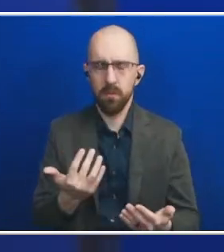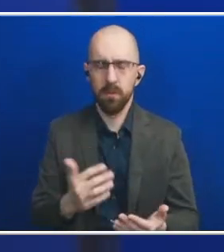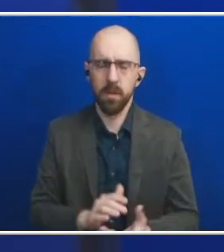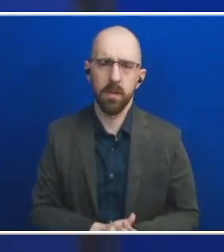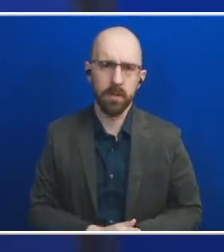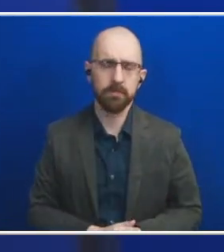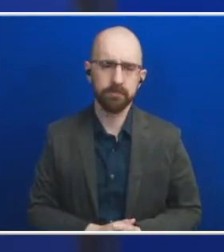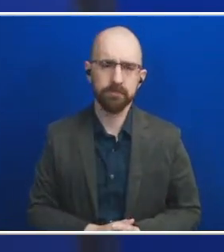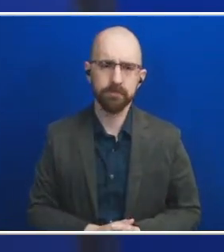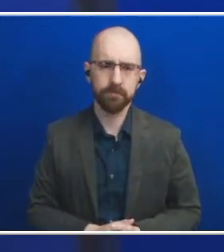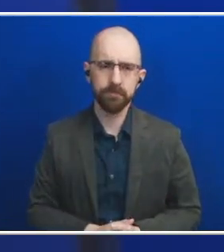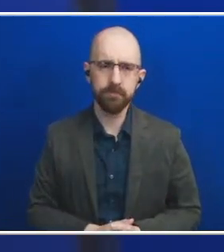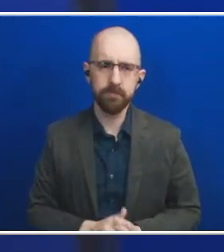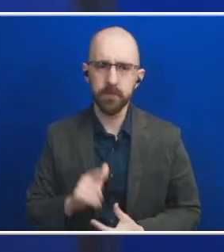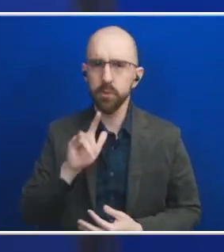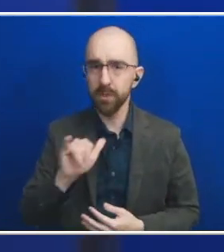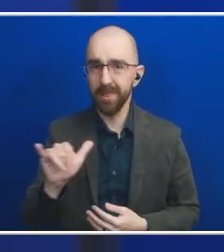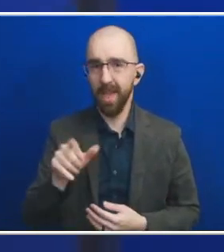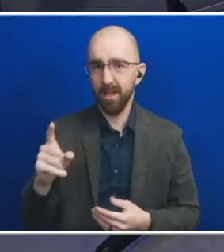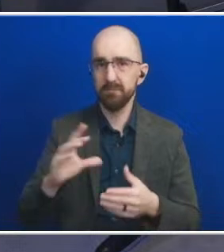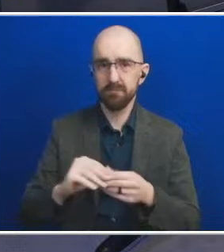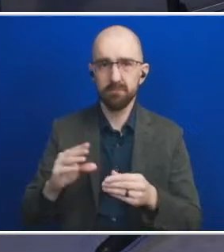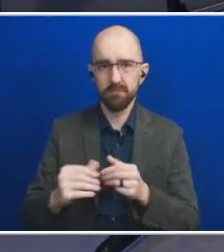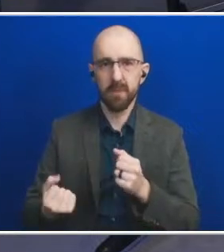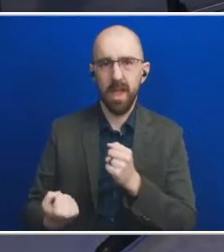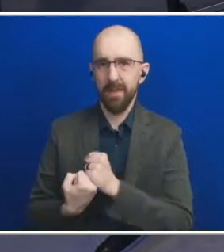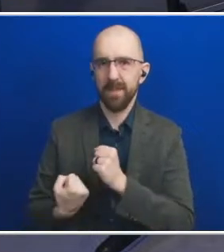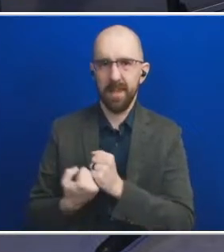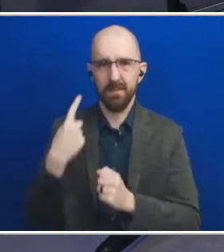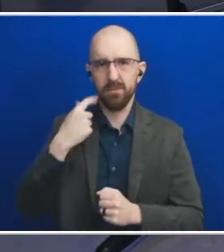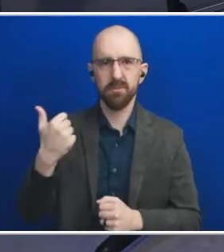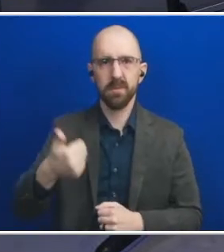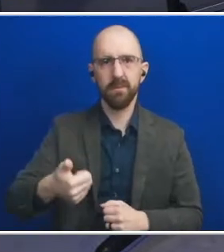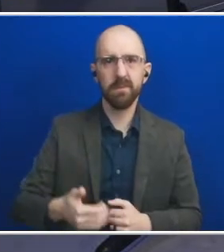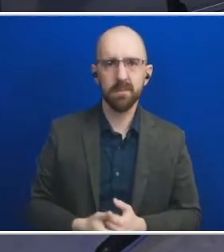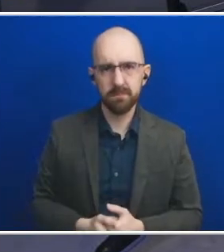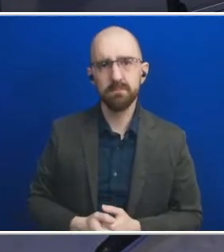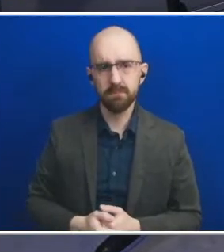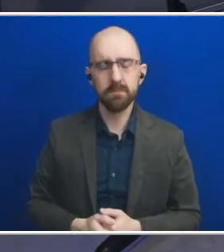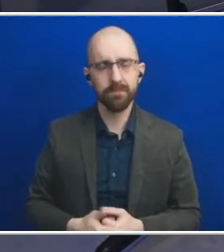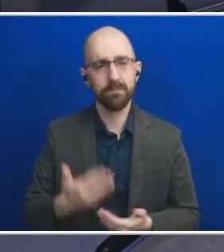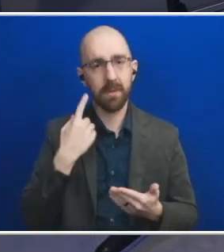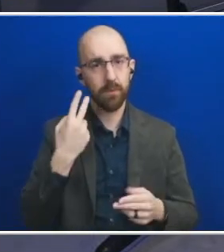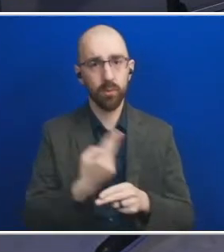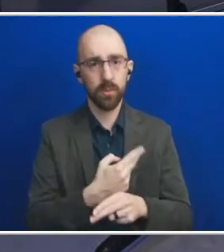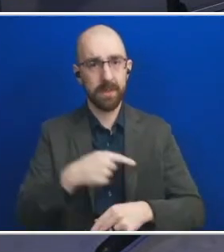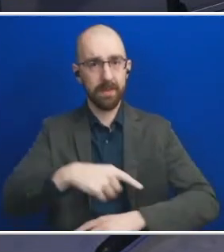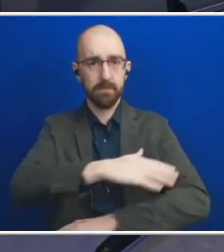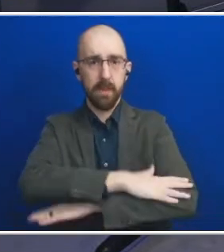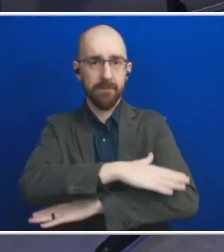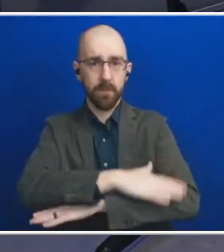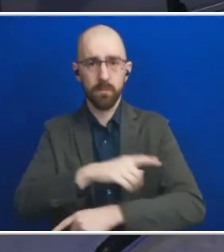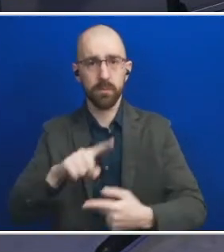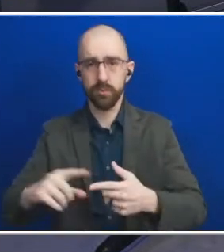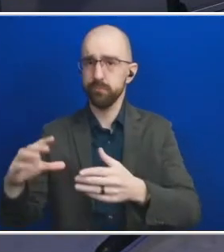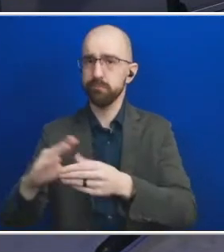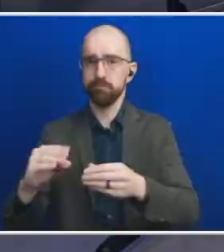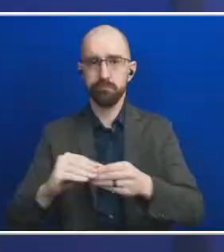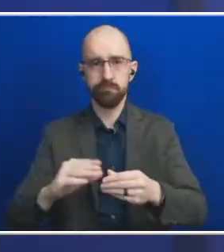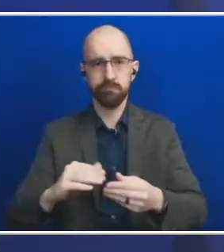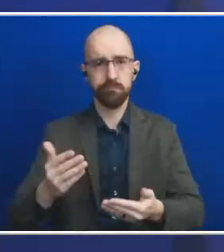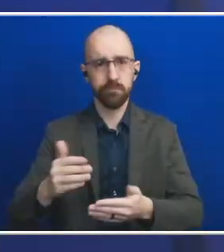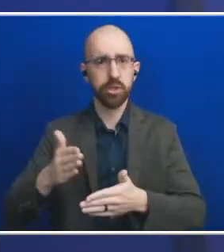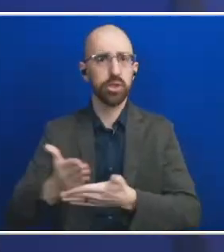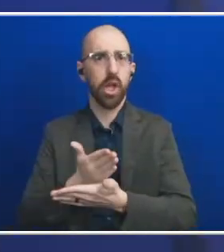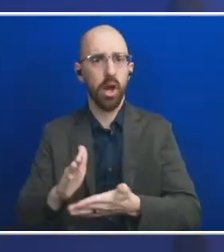and really, like they said, advocate for themselves. Thank you for using our this platform to share your story. Yeah. Thank you so much. Thanks to all of our guests today, and thanks